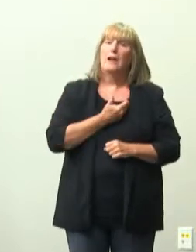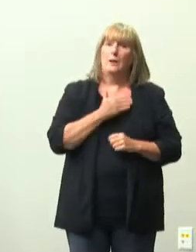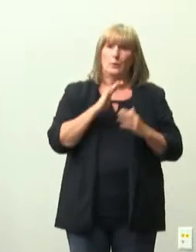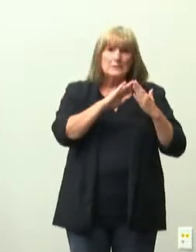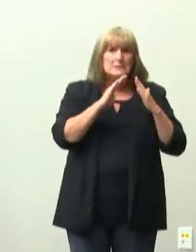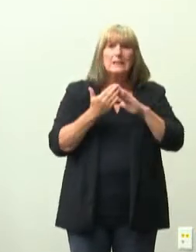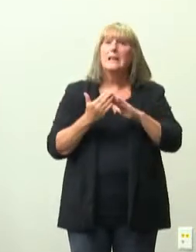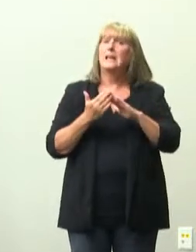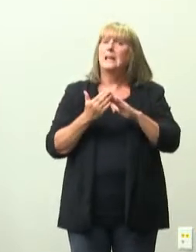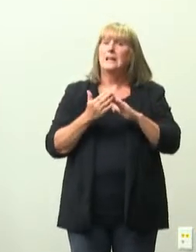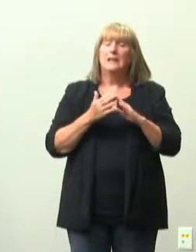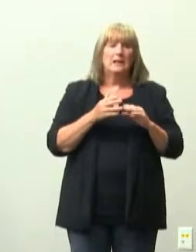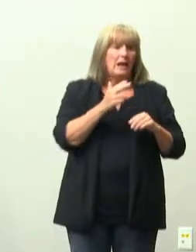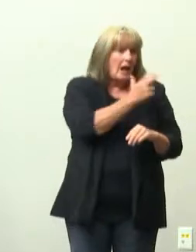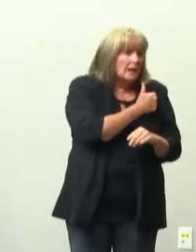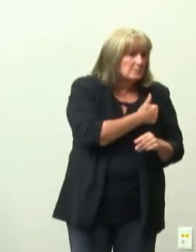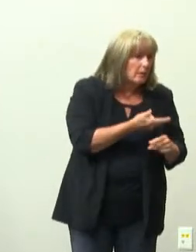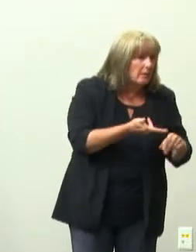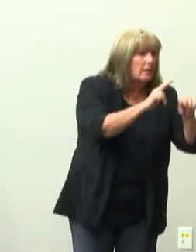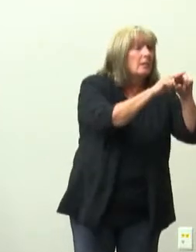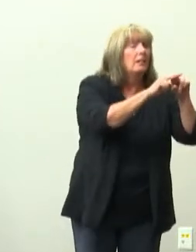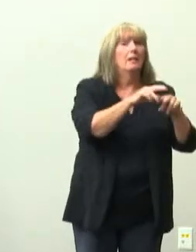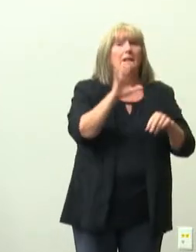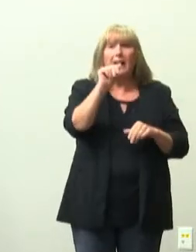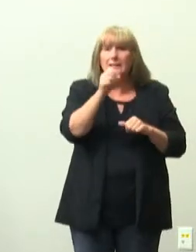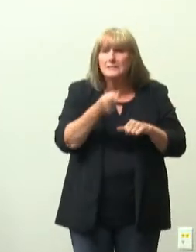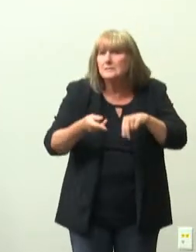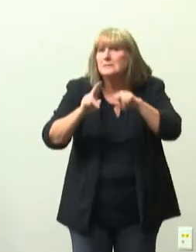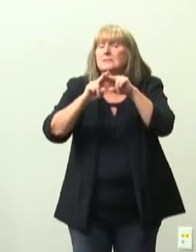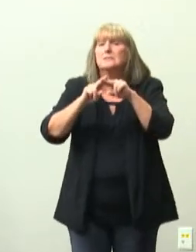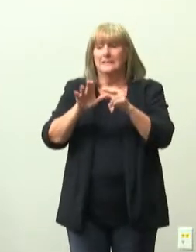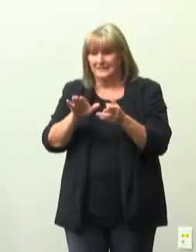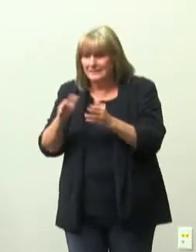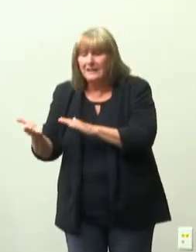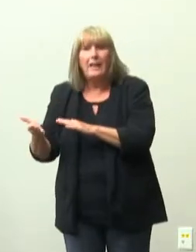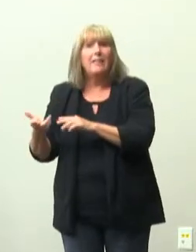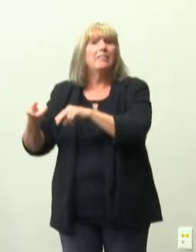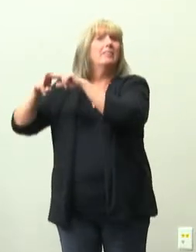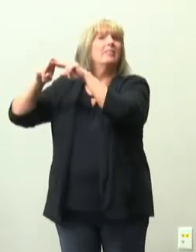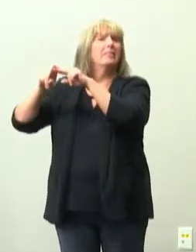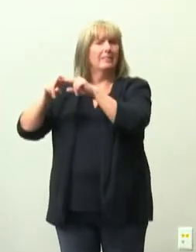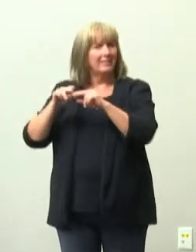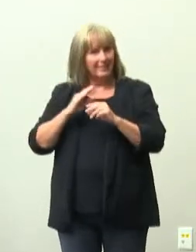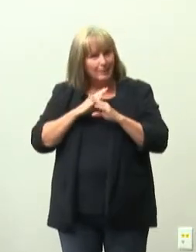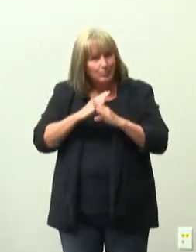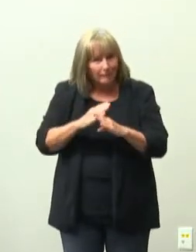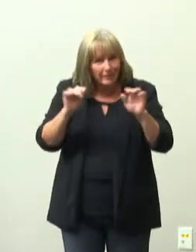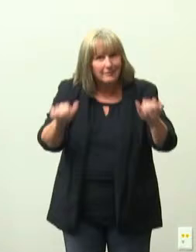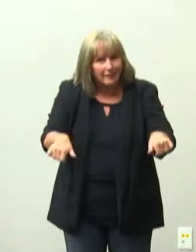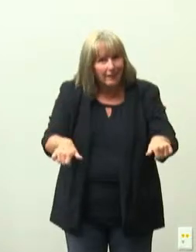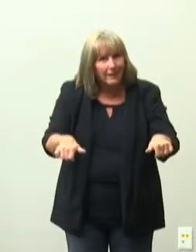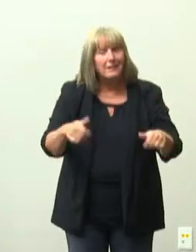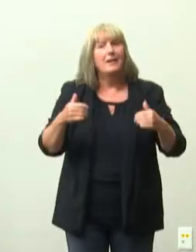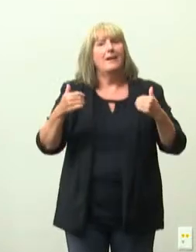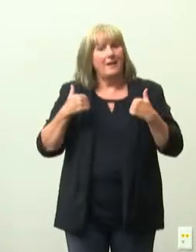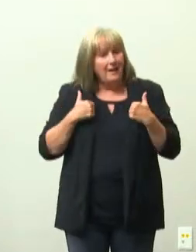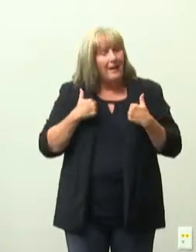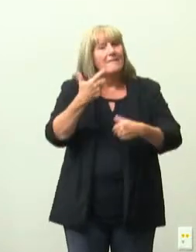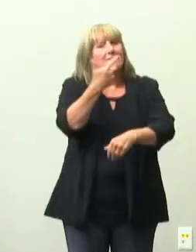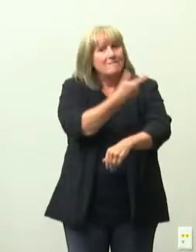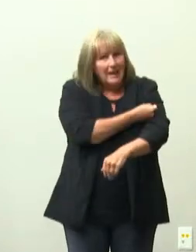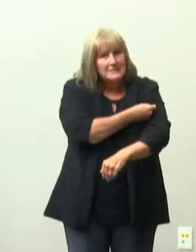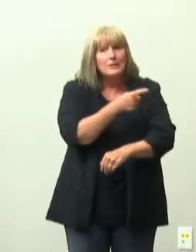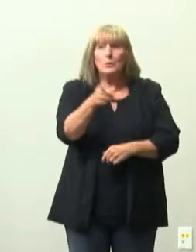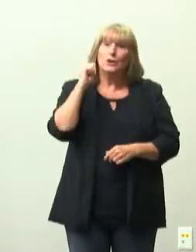and increasing case counts are preventable. We have vaccines available for anyone who wants to be part of the solution. And as you've heard